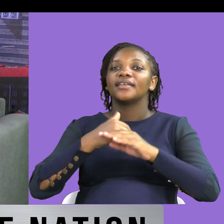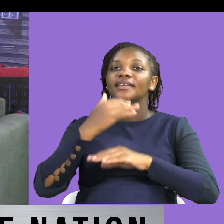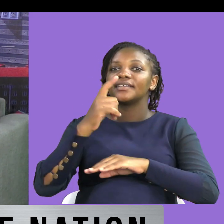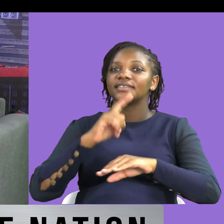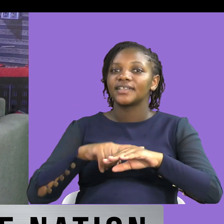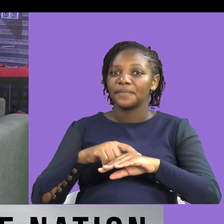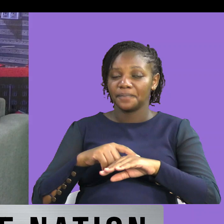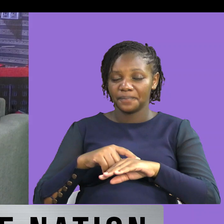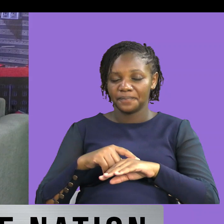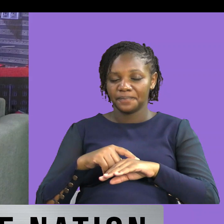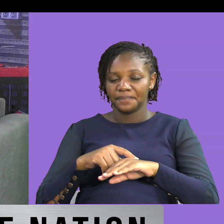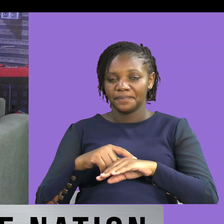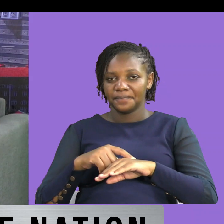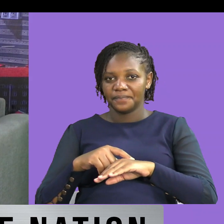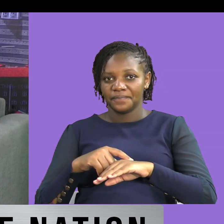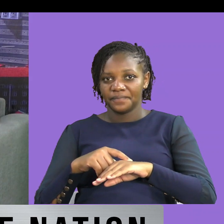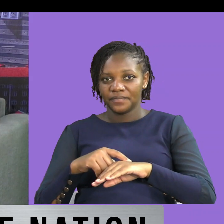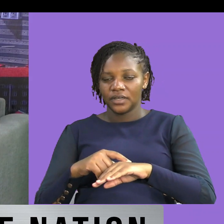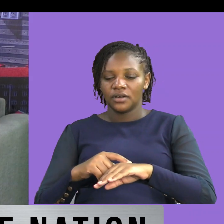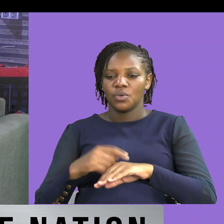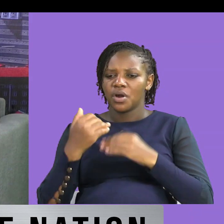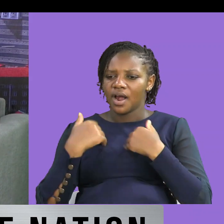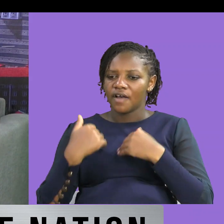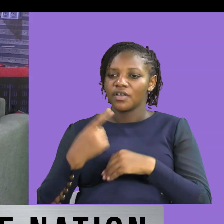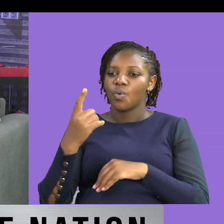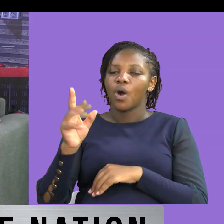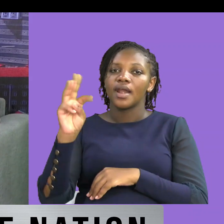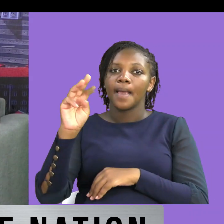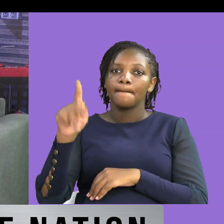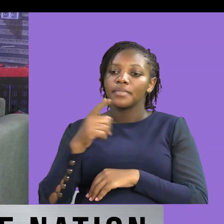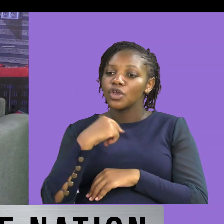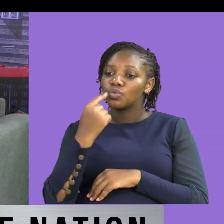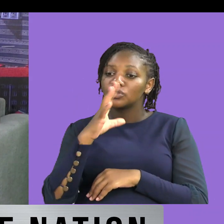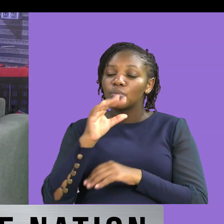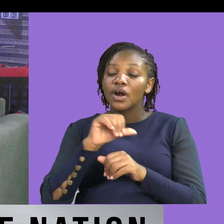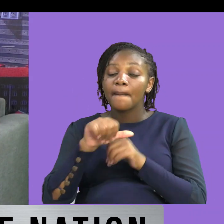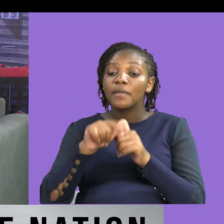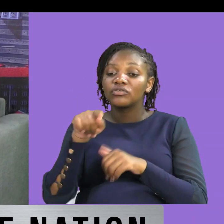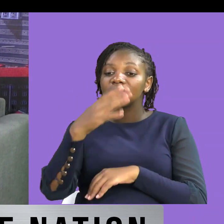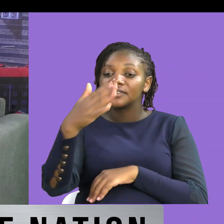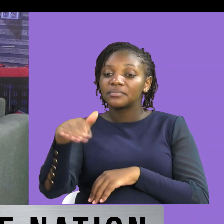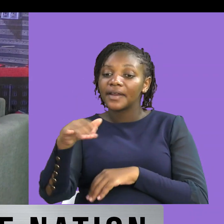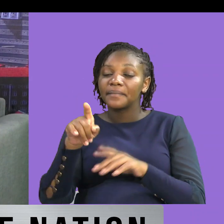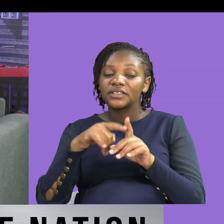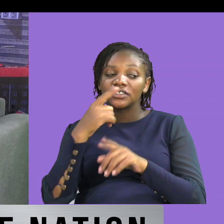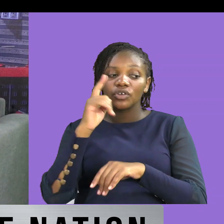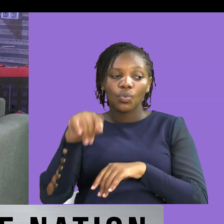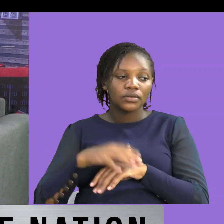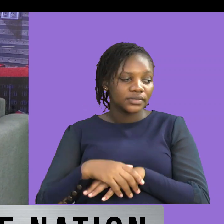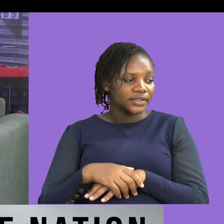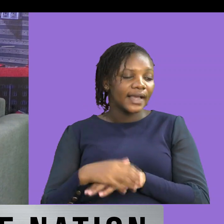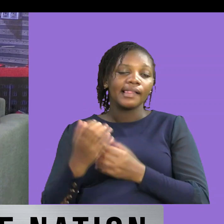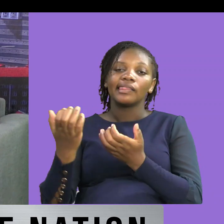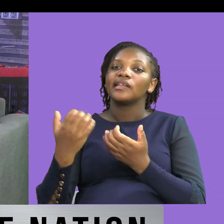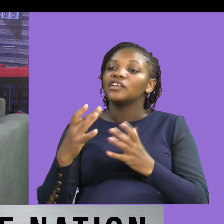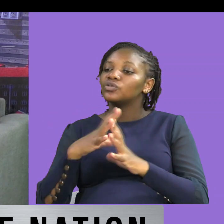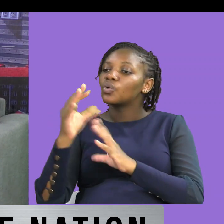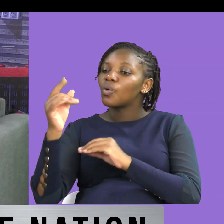go to break, there was one member of parliament who talked about this parliament and said this parliament should go home and people